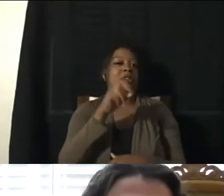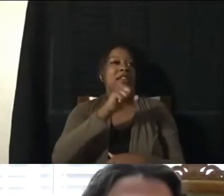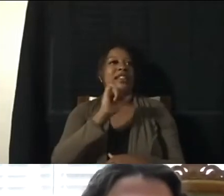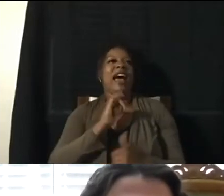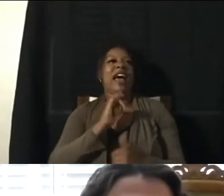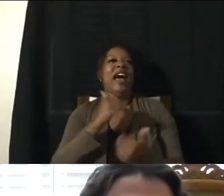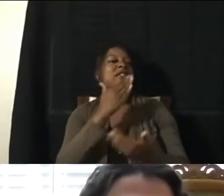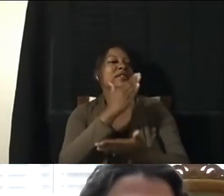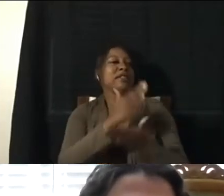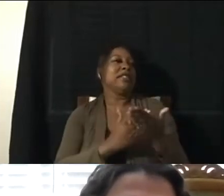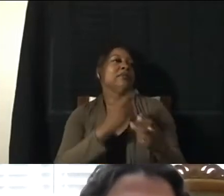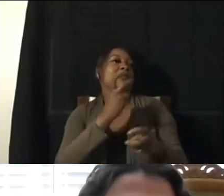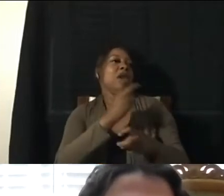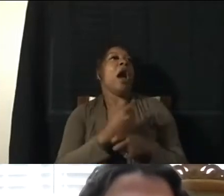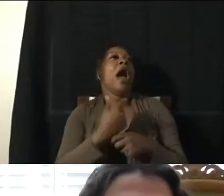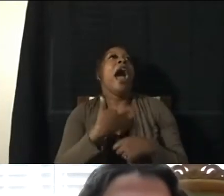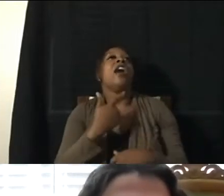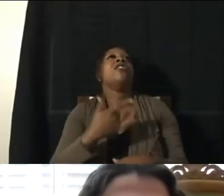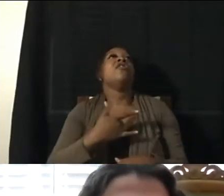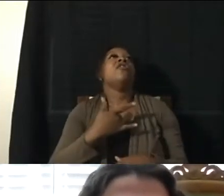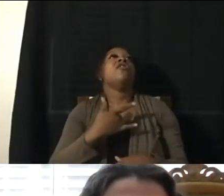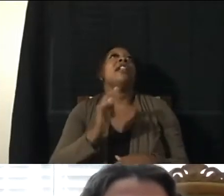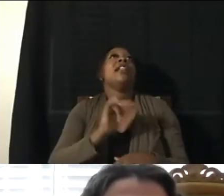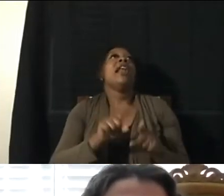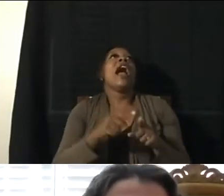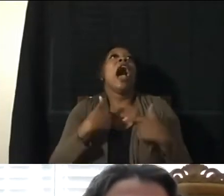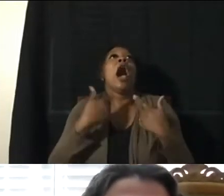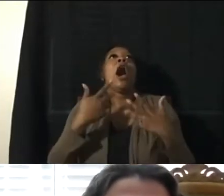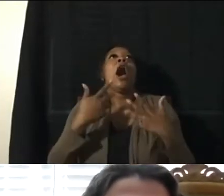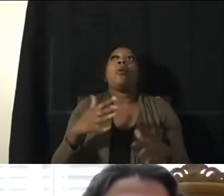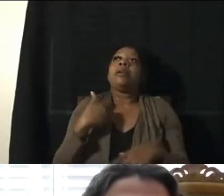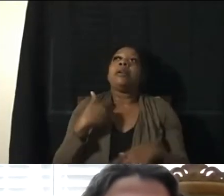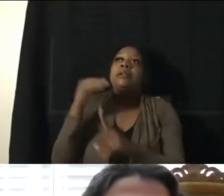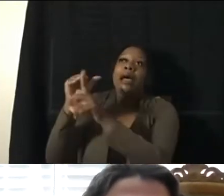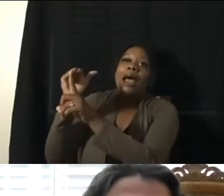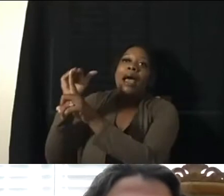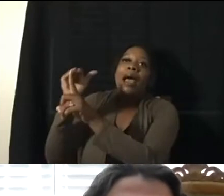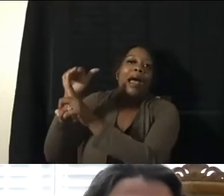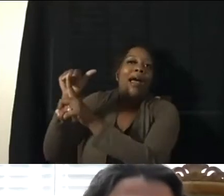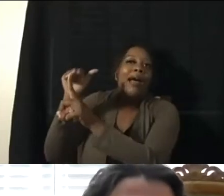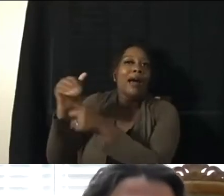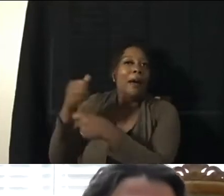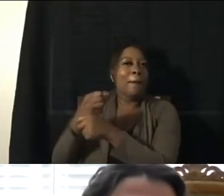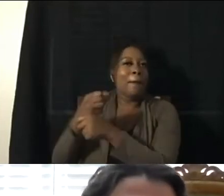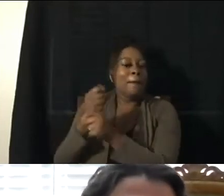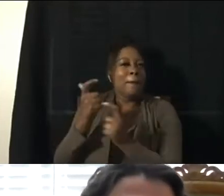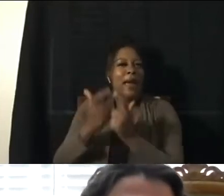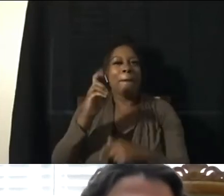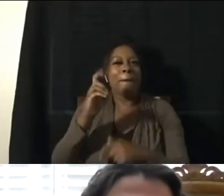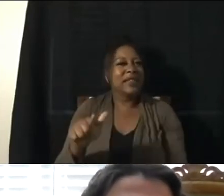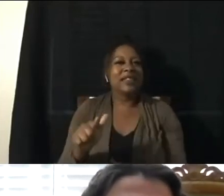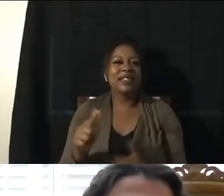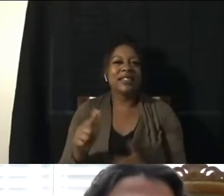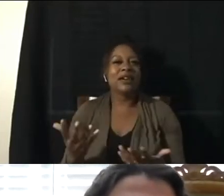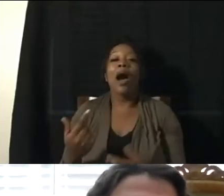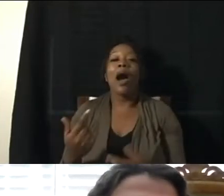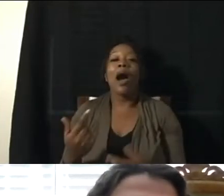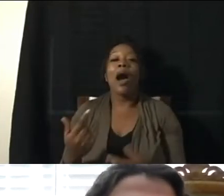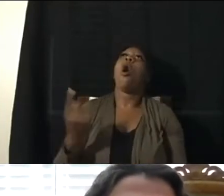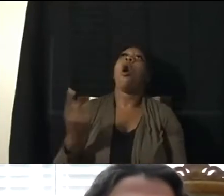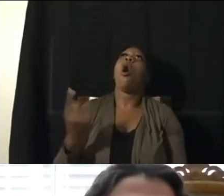to make too much out of something. You know, I have always advocated for myself, but once you